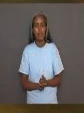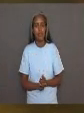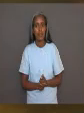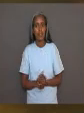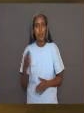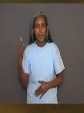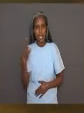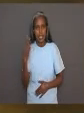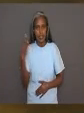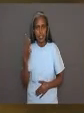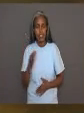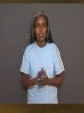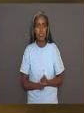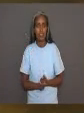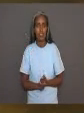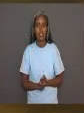presenting,